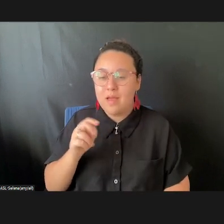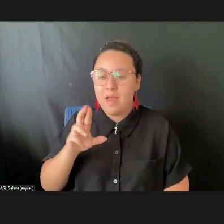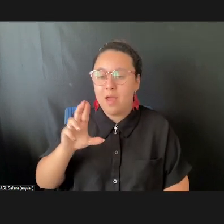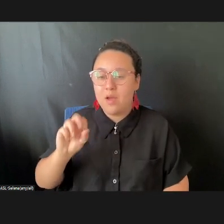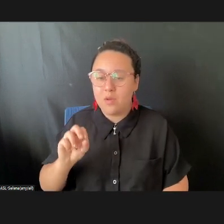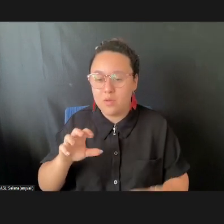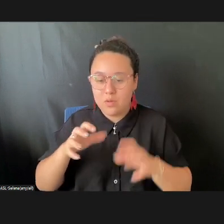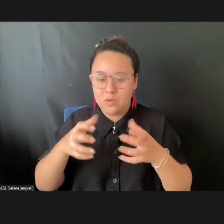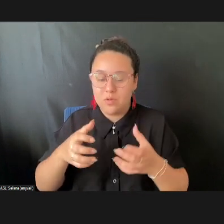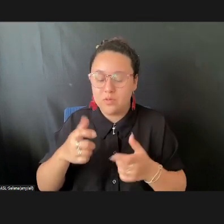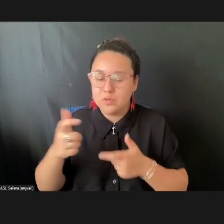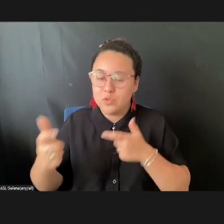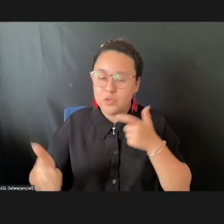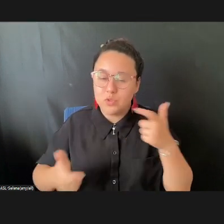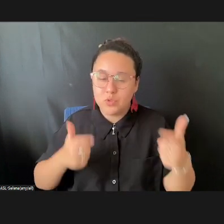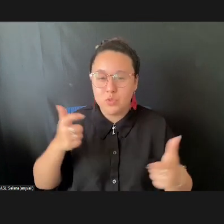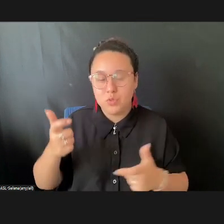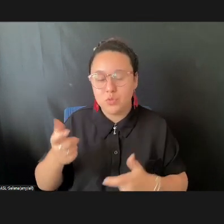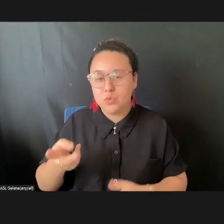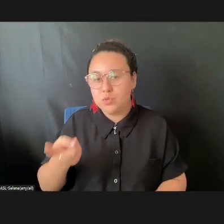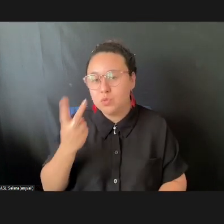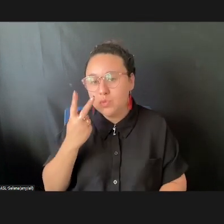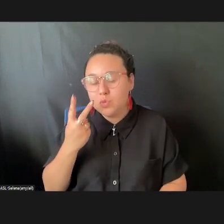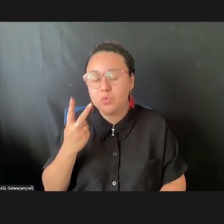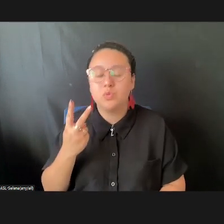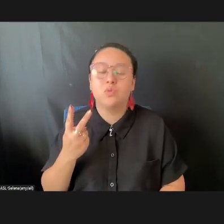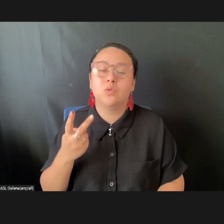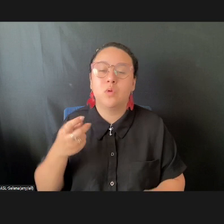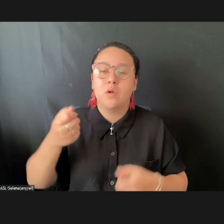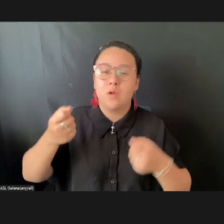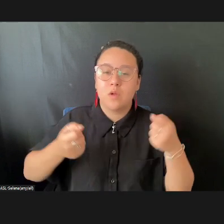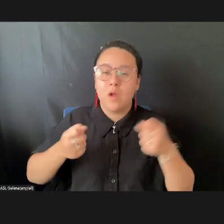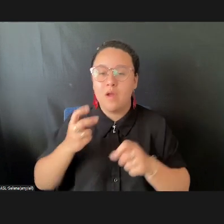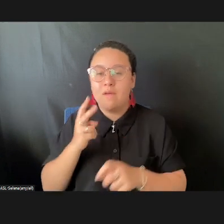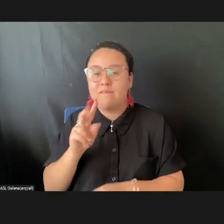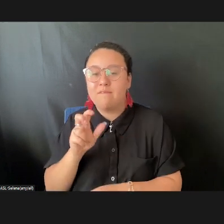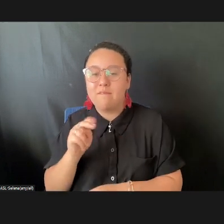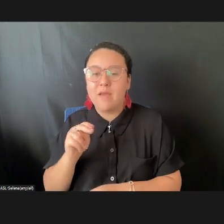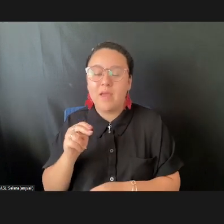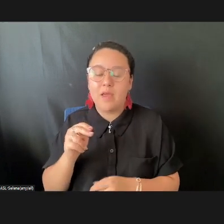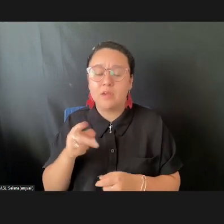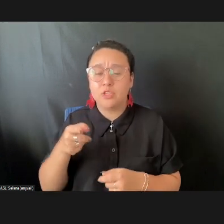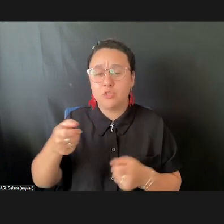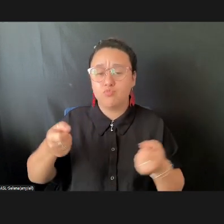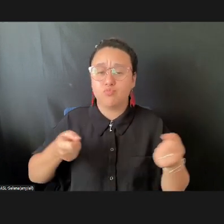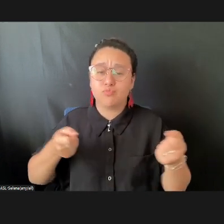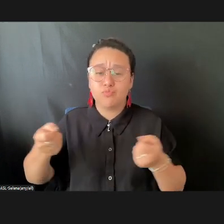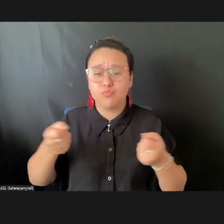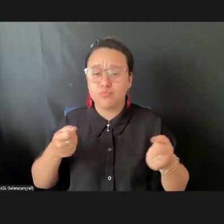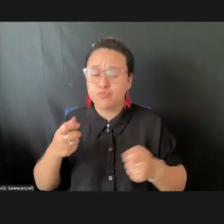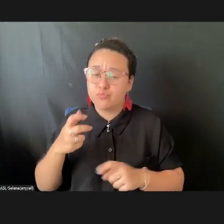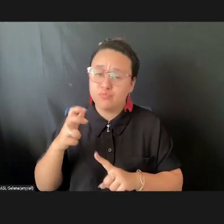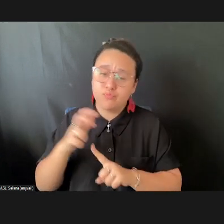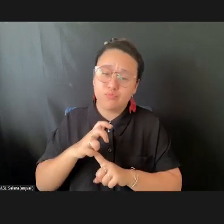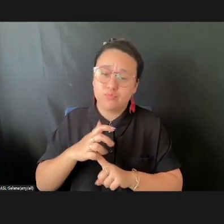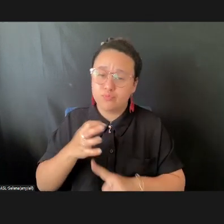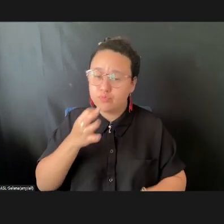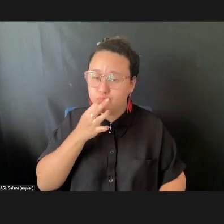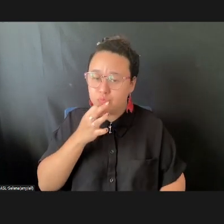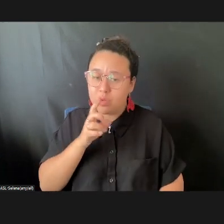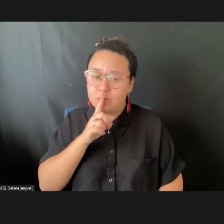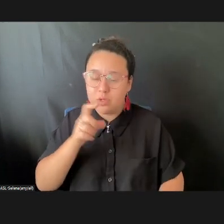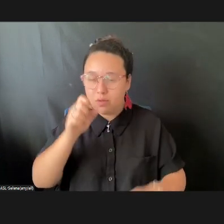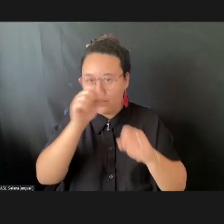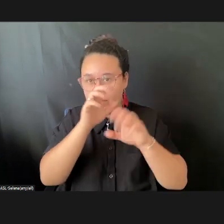Dodge cargo vans, and Diane learned to drive them like a champ. I'm sure many of you could never envision